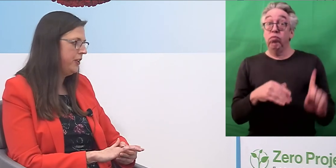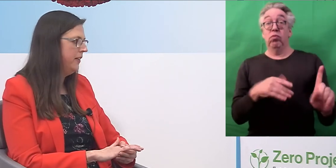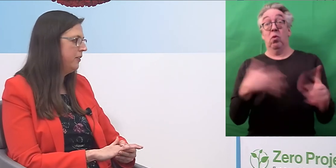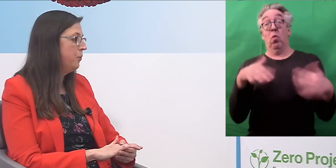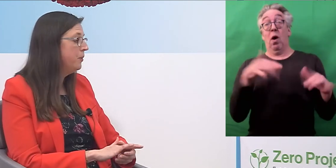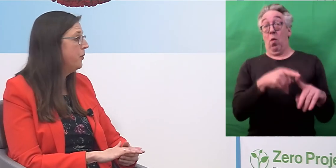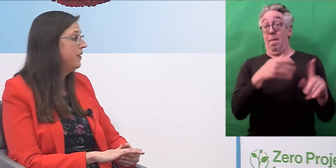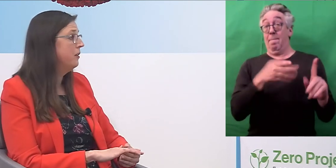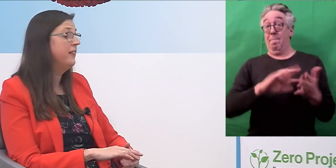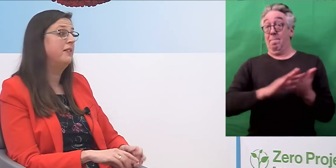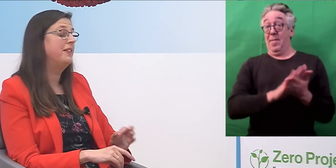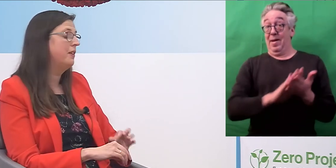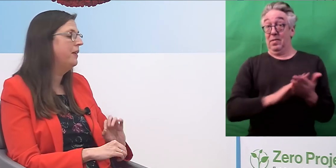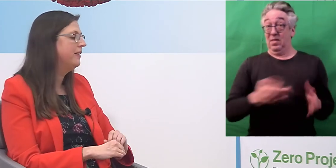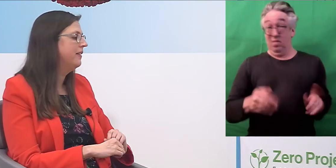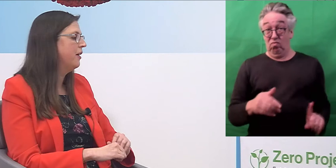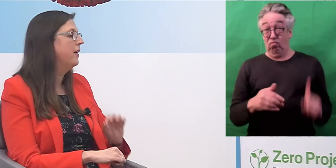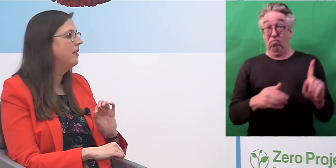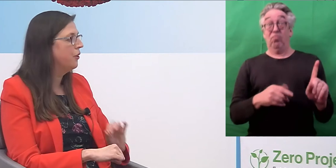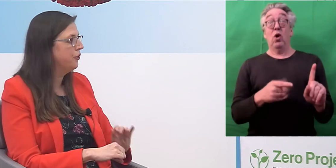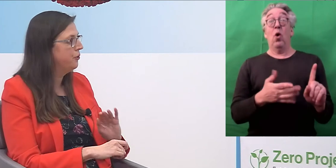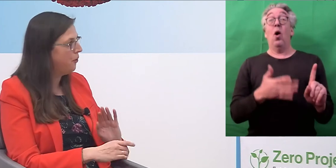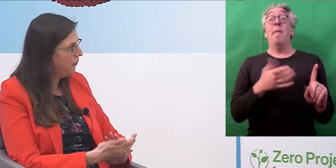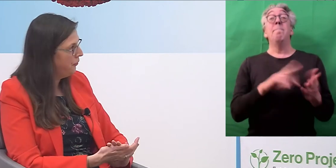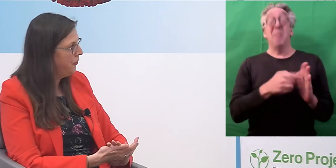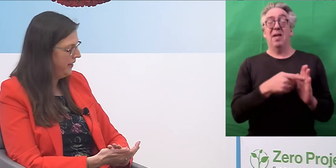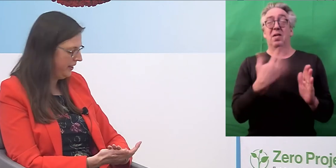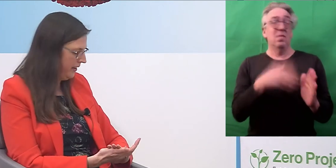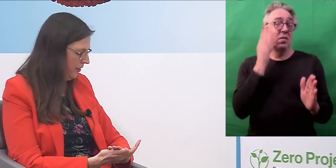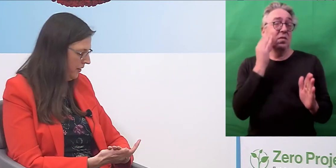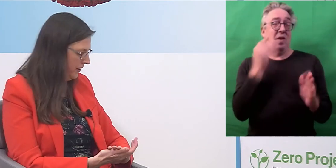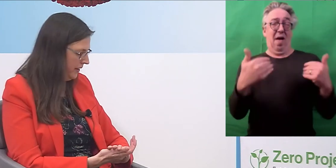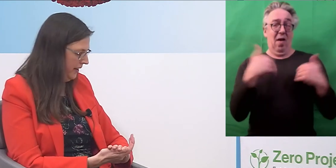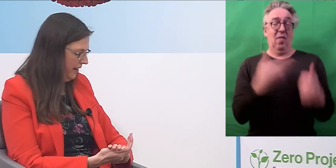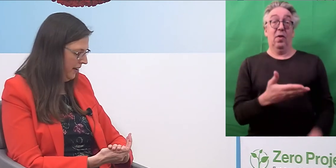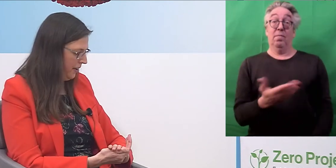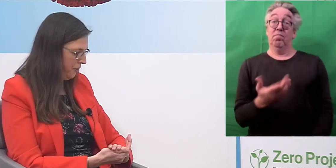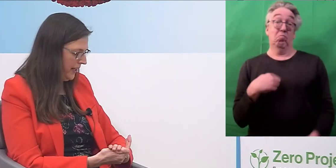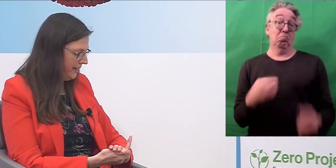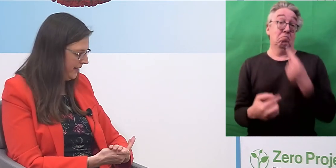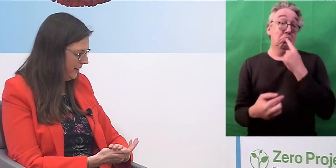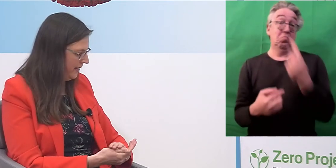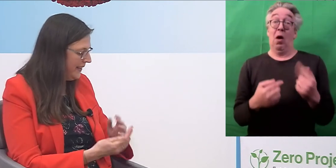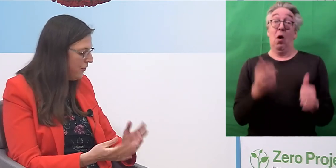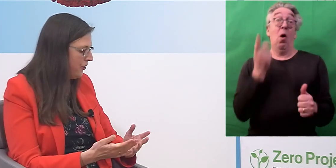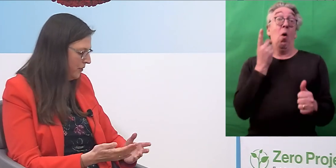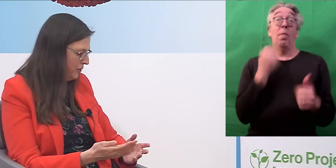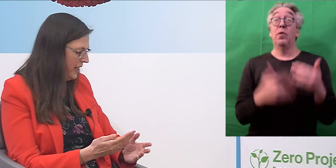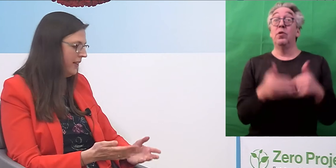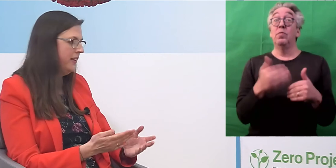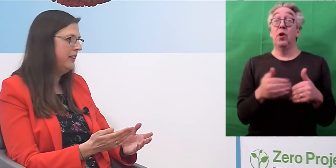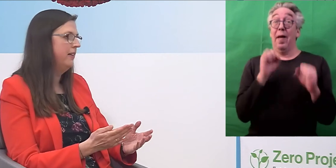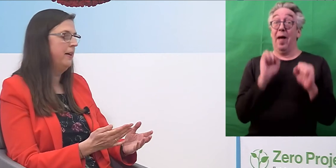want to say that women with disabilities have a lot to offer, and they are a great addition